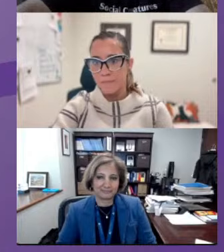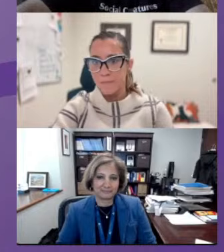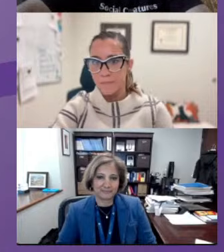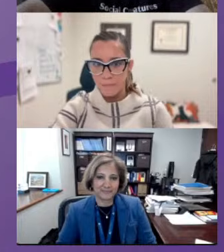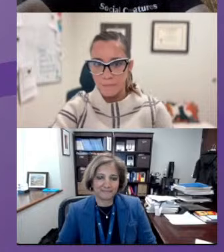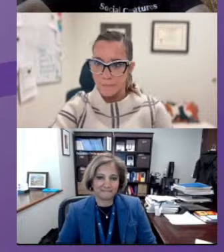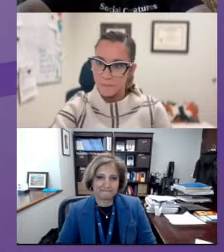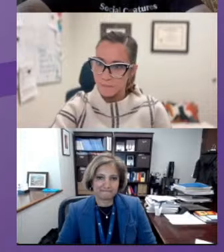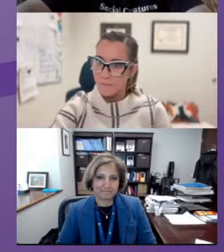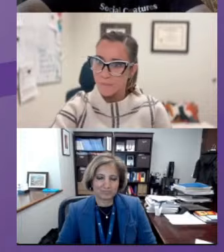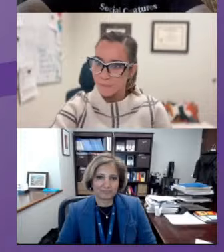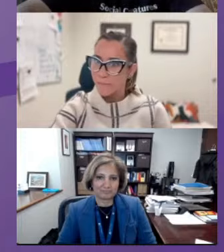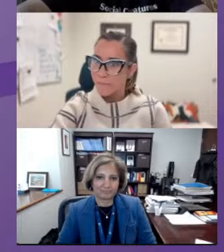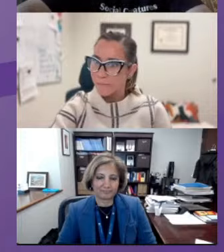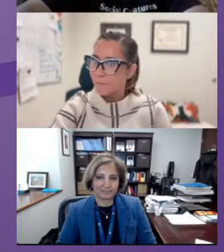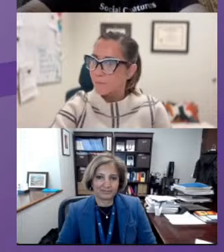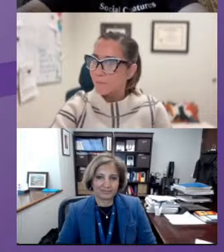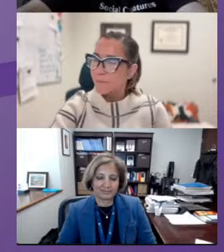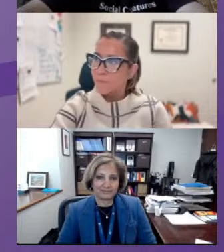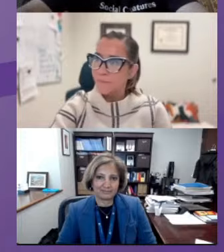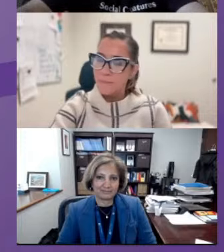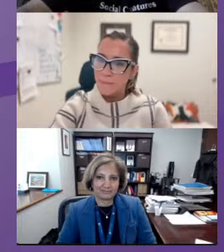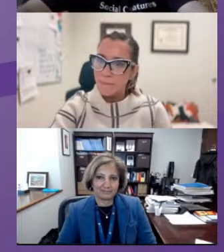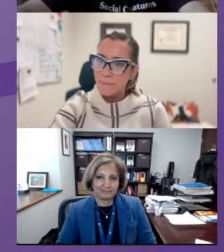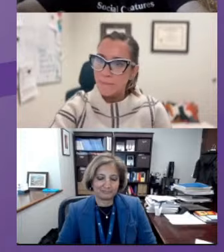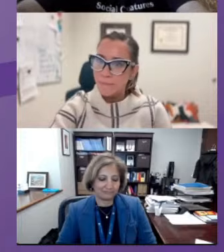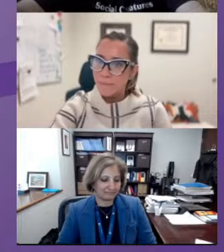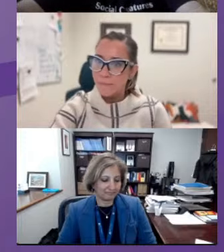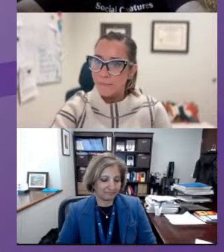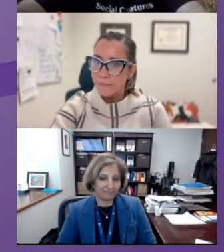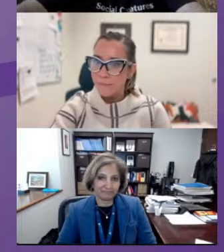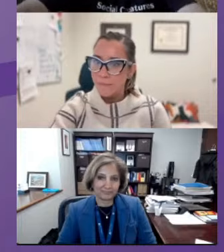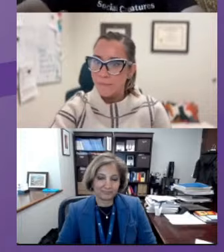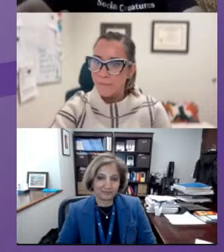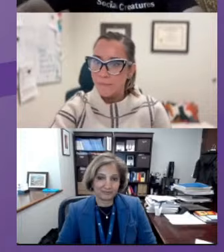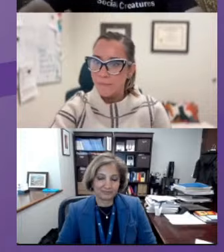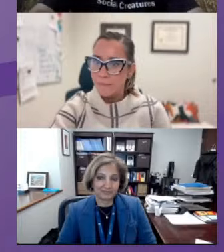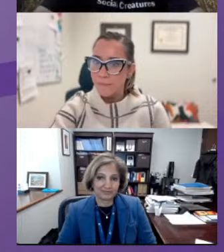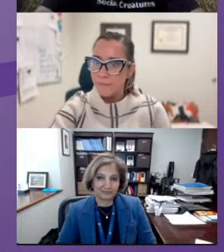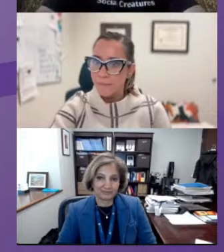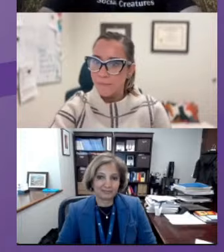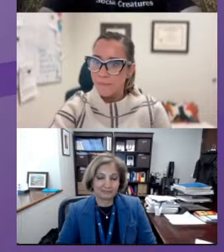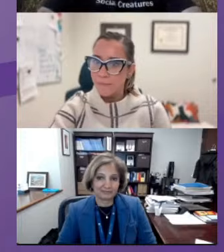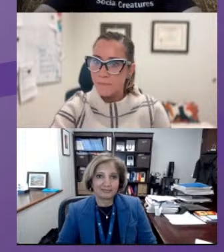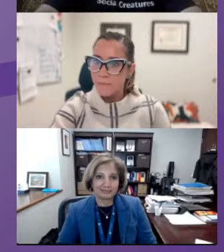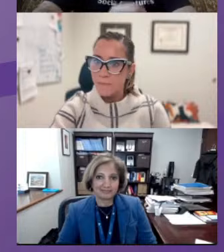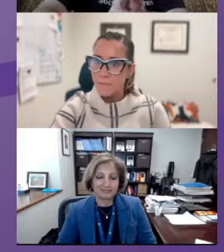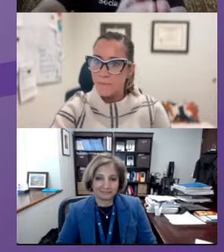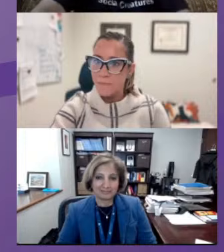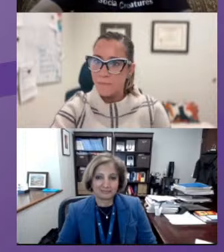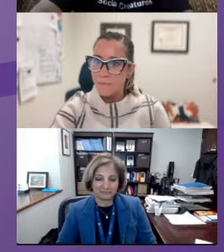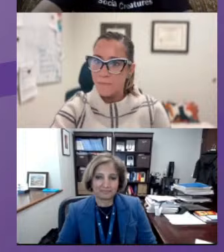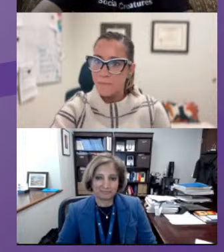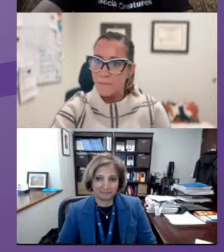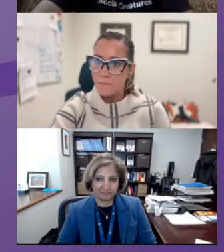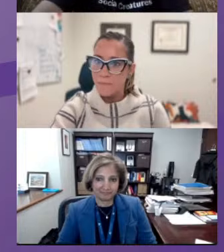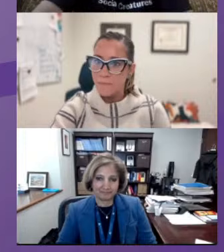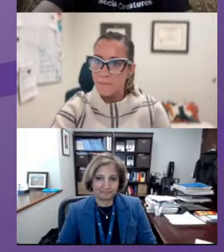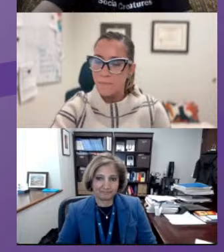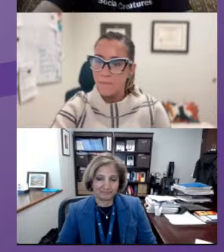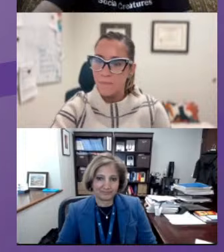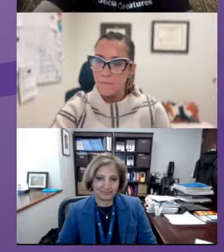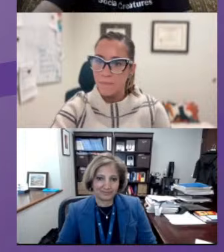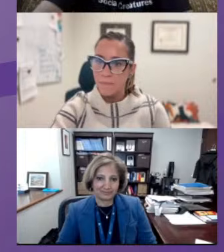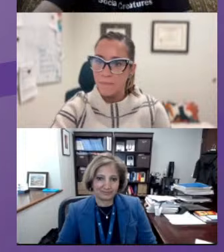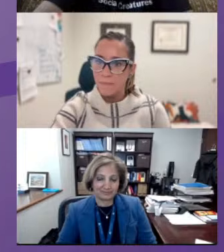at least in San Francisco, by far the most common symptoms that we see are fatigue that